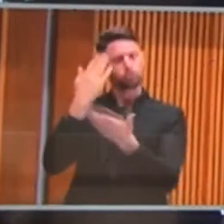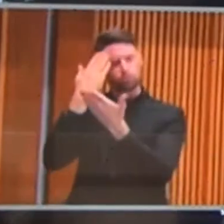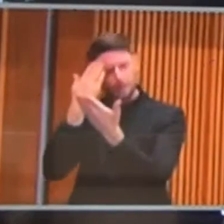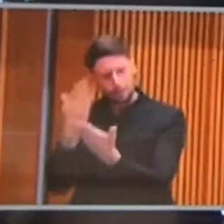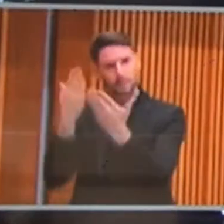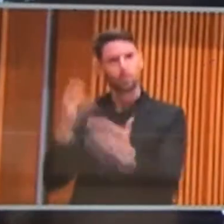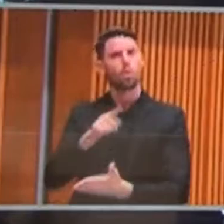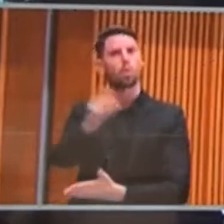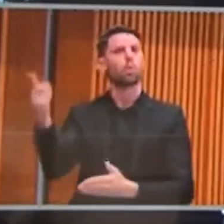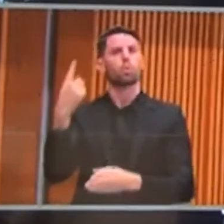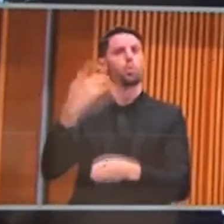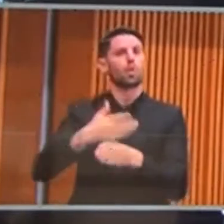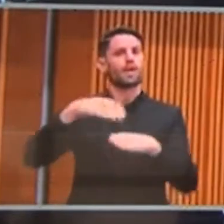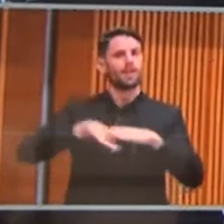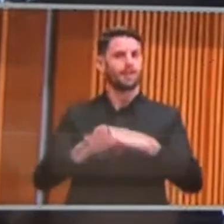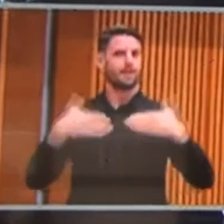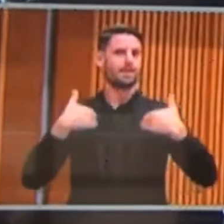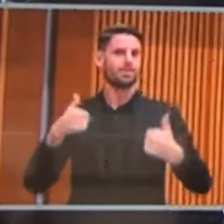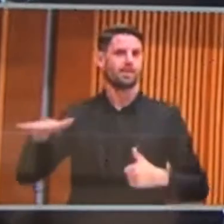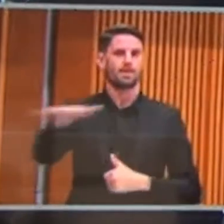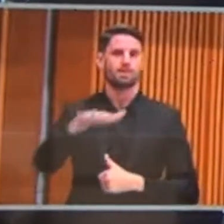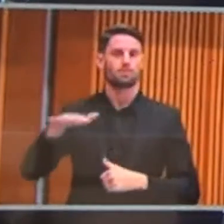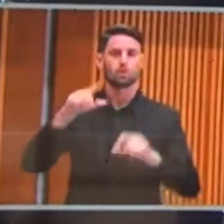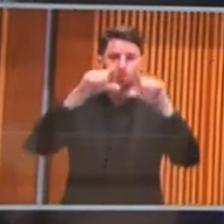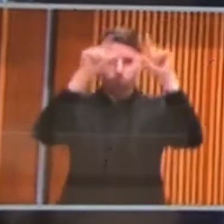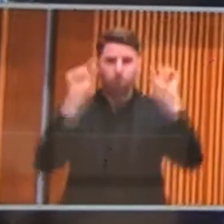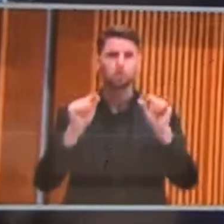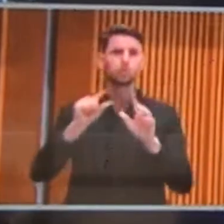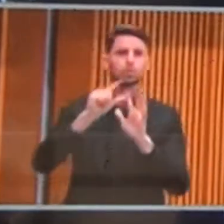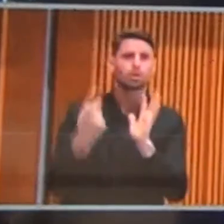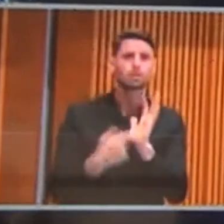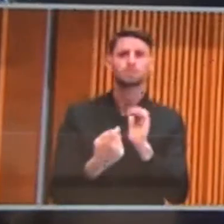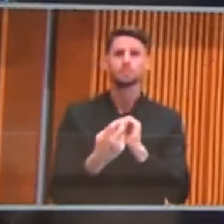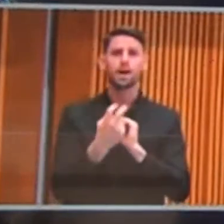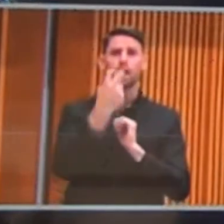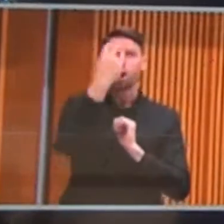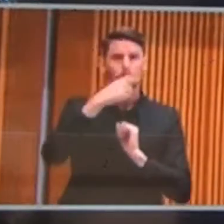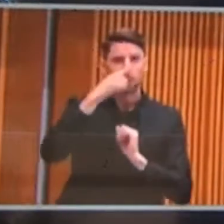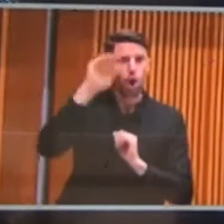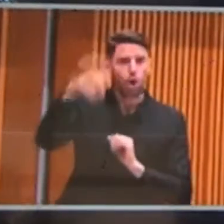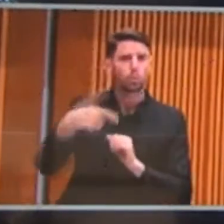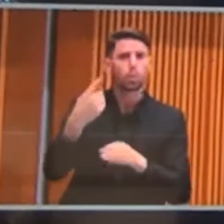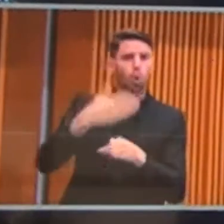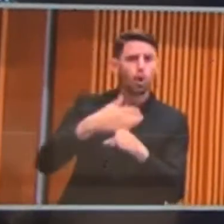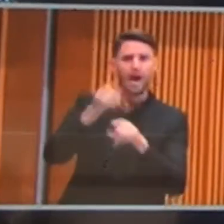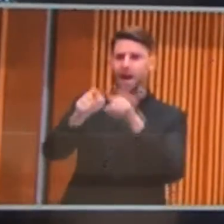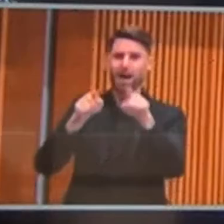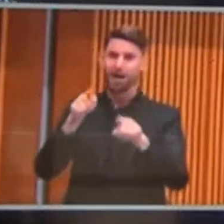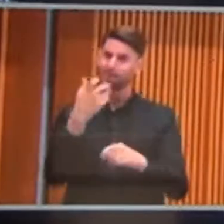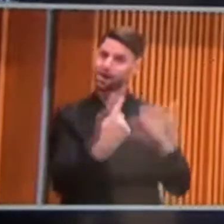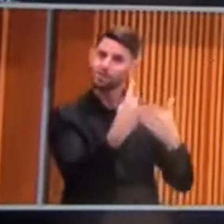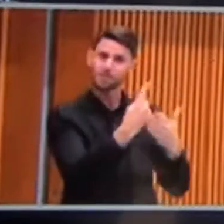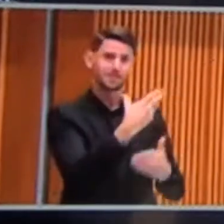message to those few in number who have threatened healthcare workers